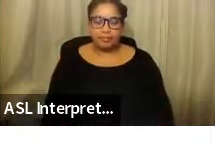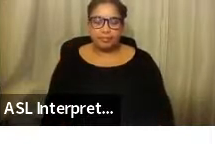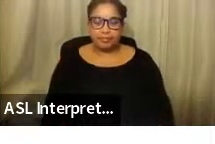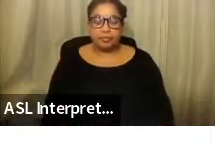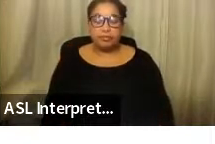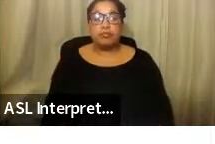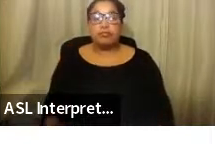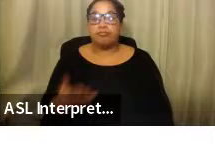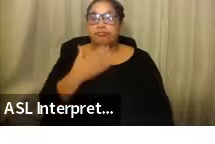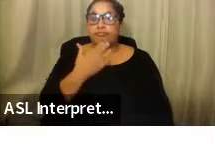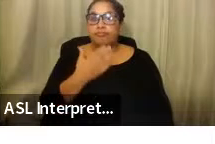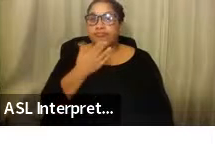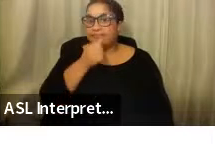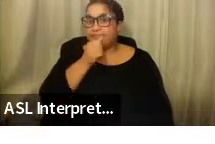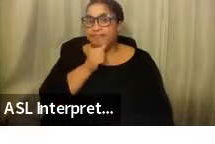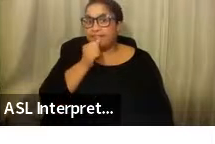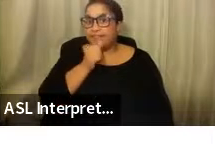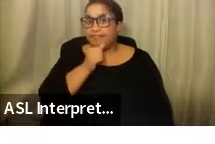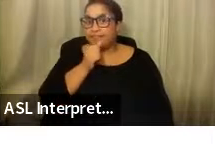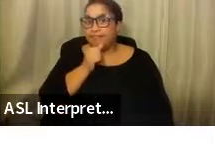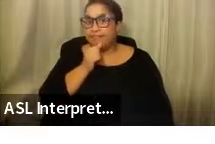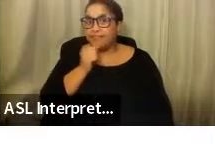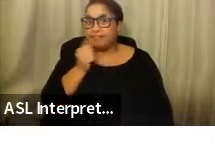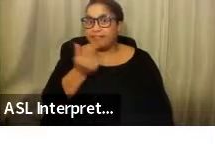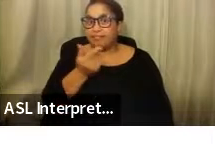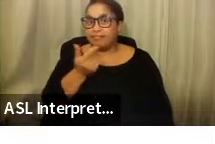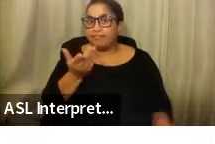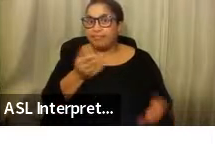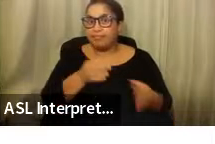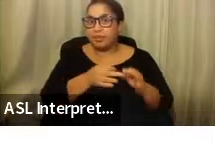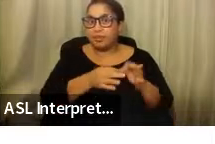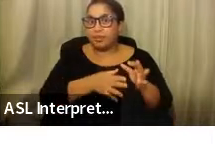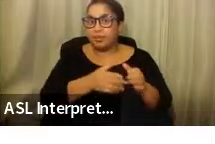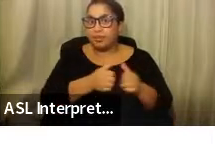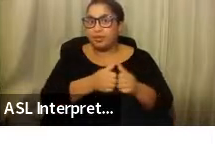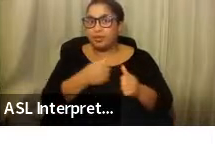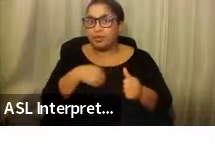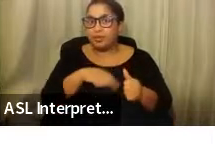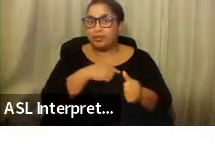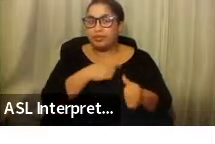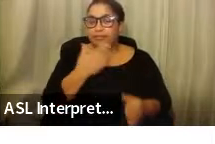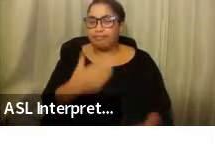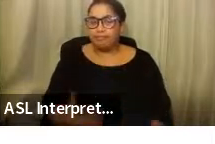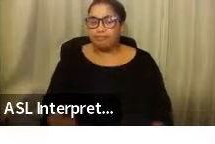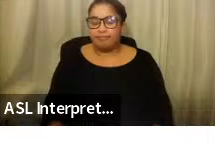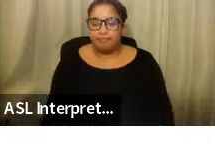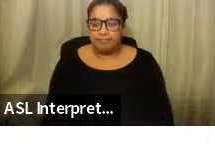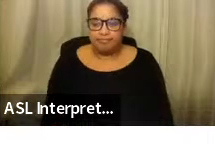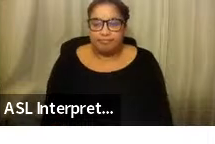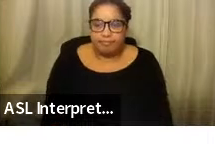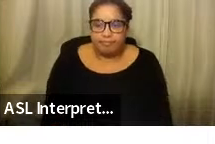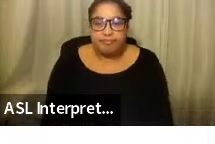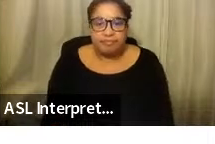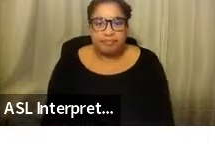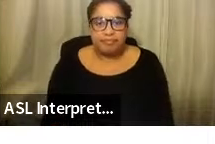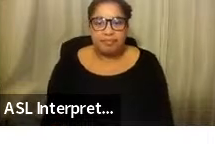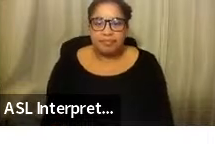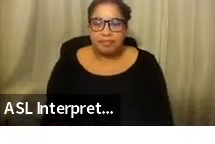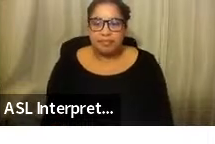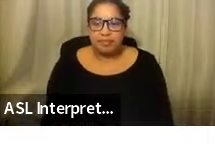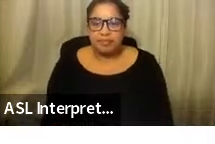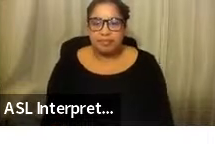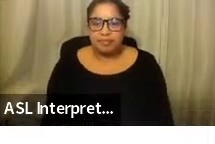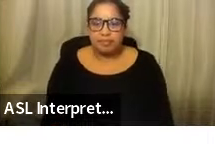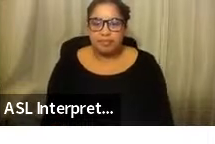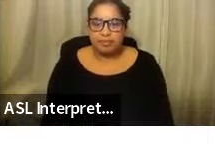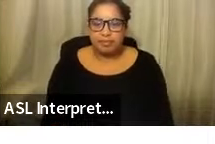And I appreciate the patience of all of our interpreters as we make this go.